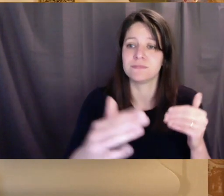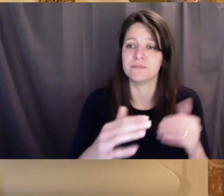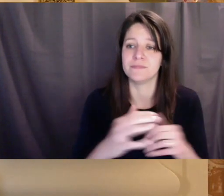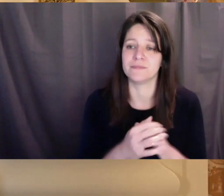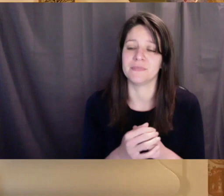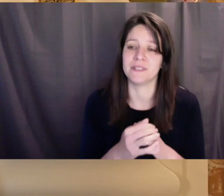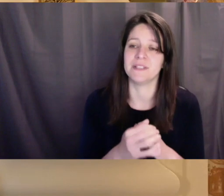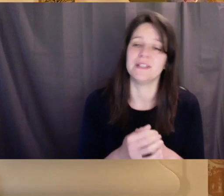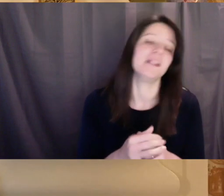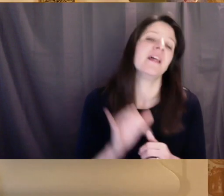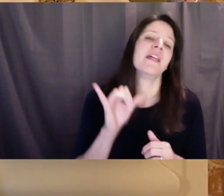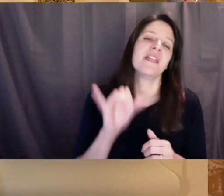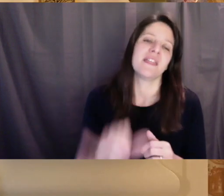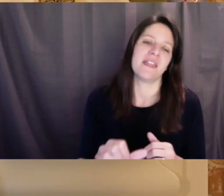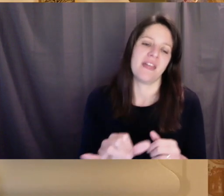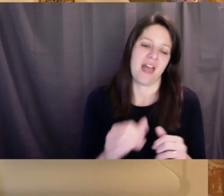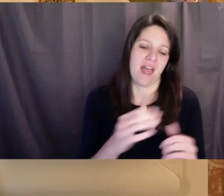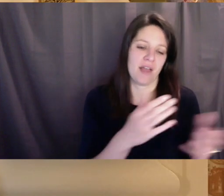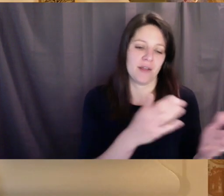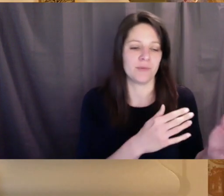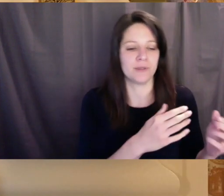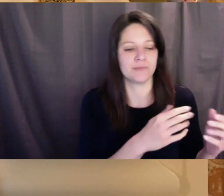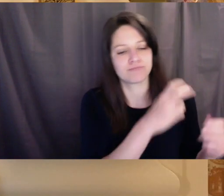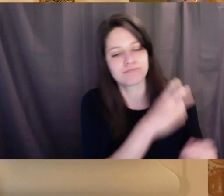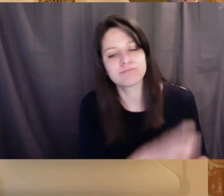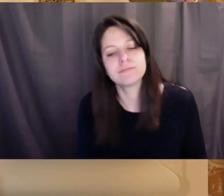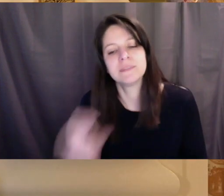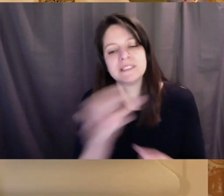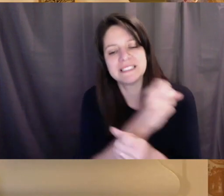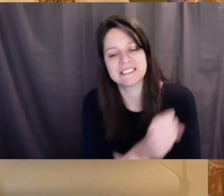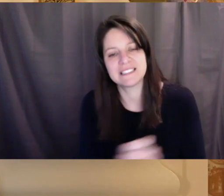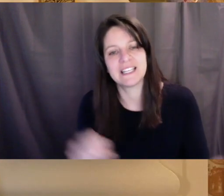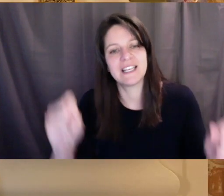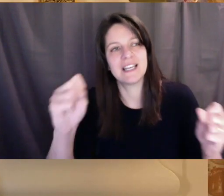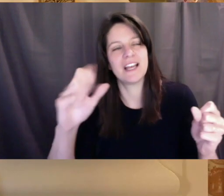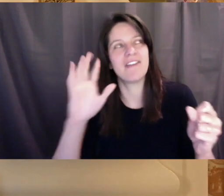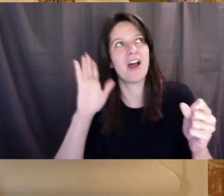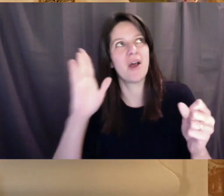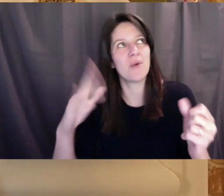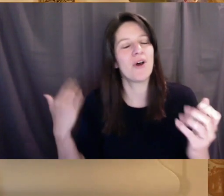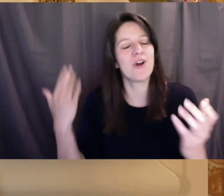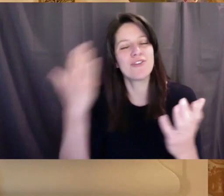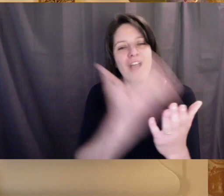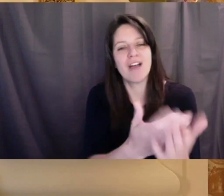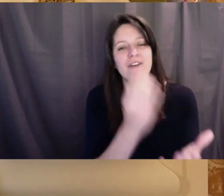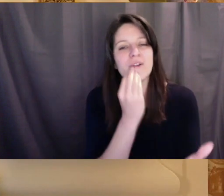hope by thy good pleasure safely to